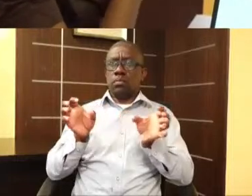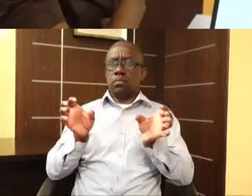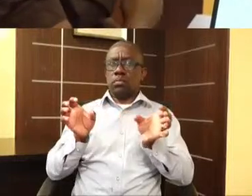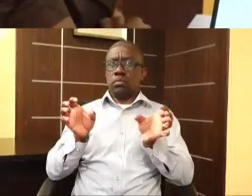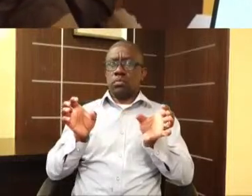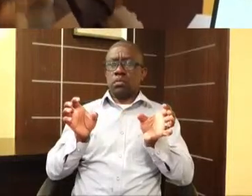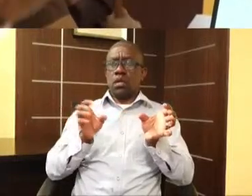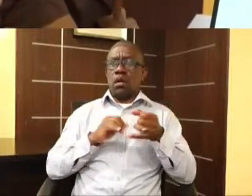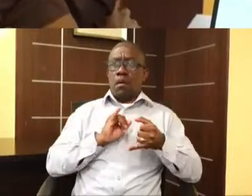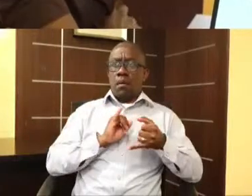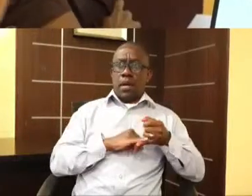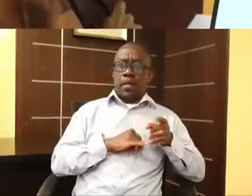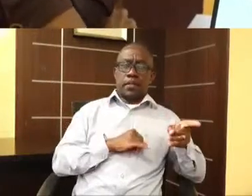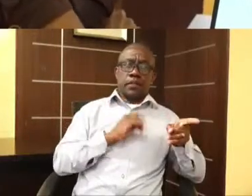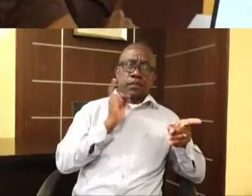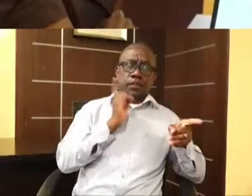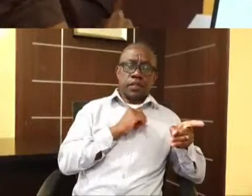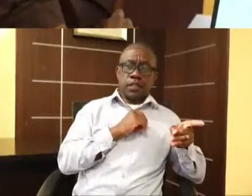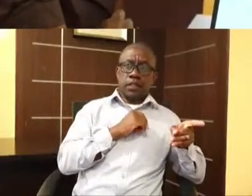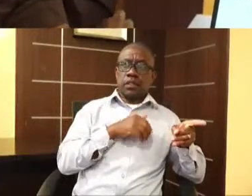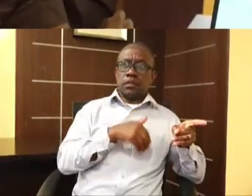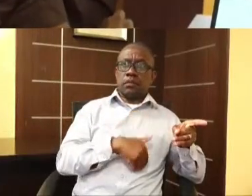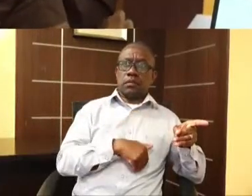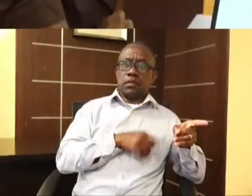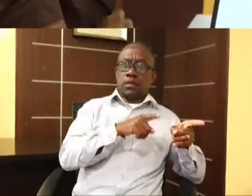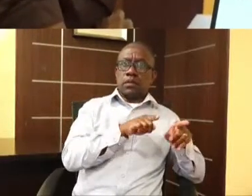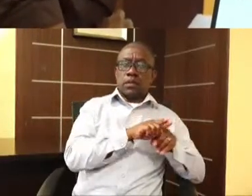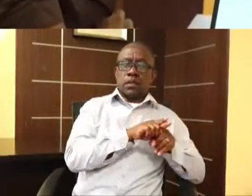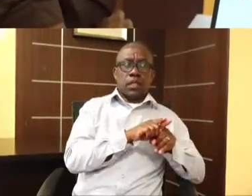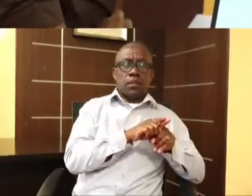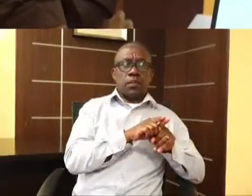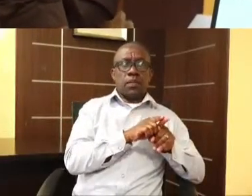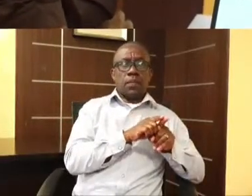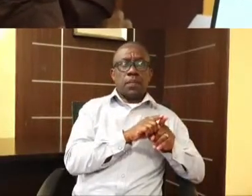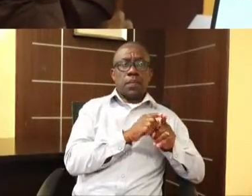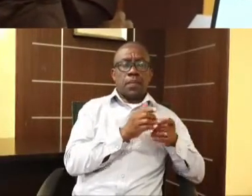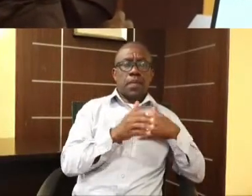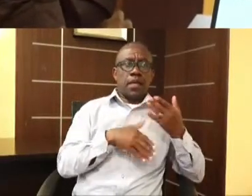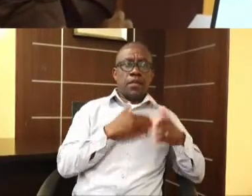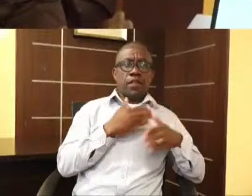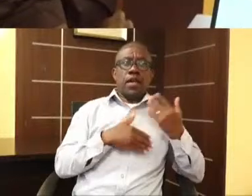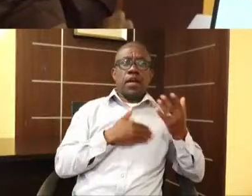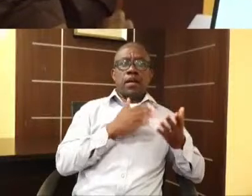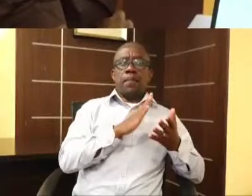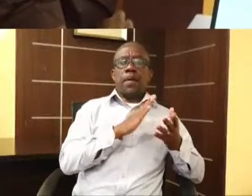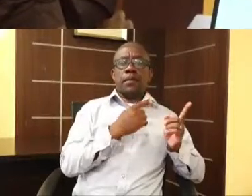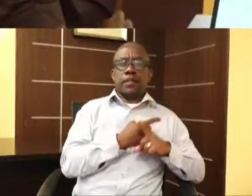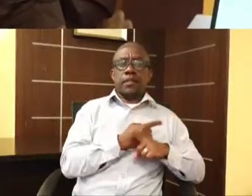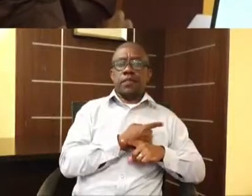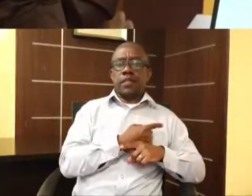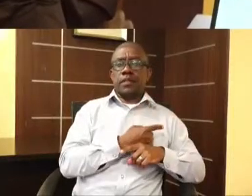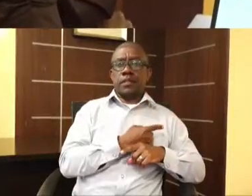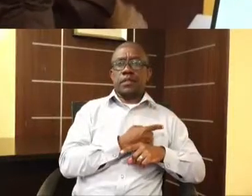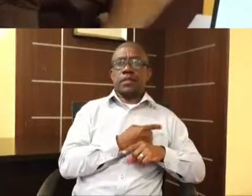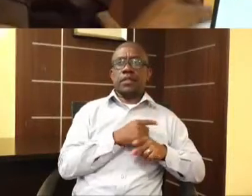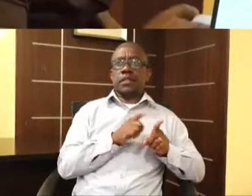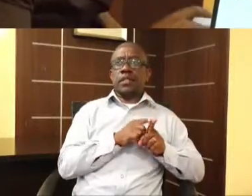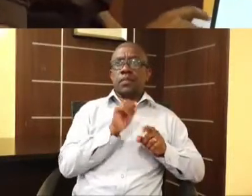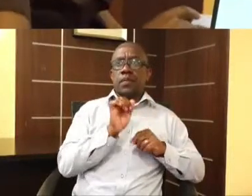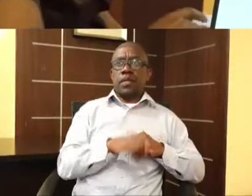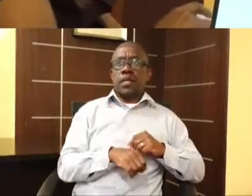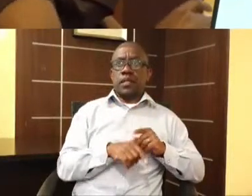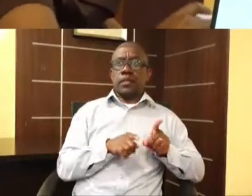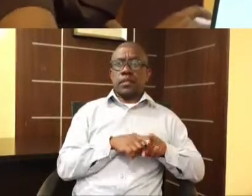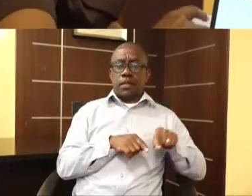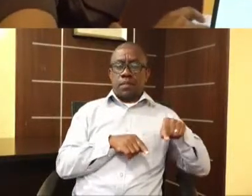adolescent, which their contraceptive seeking behavior is okay. They can also consent on